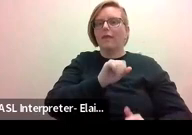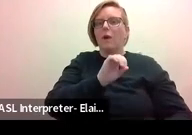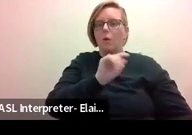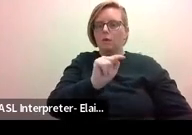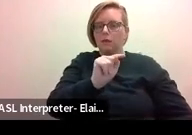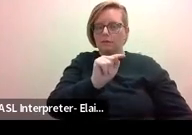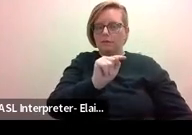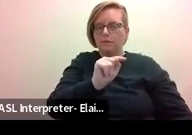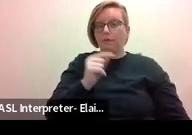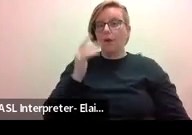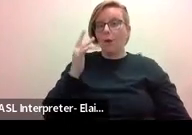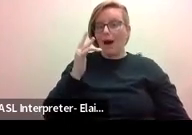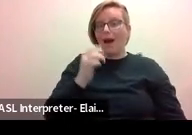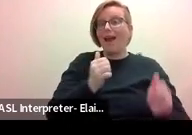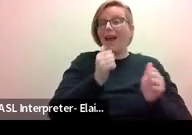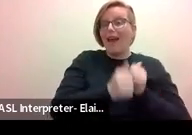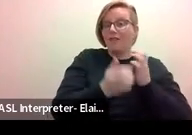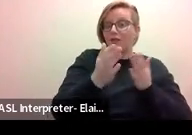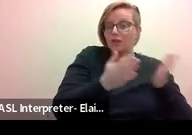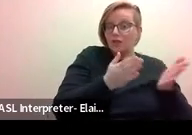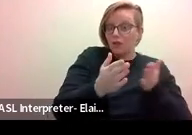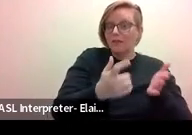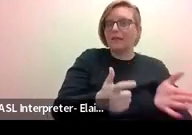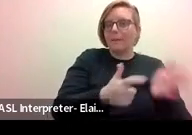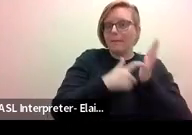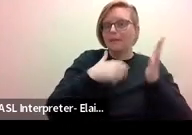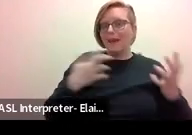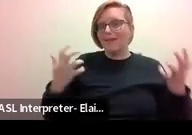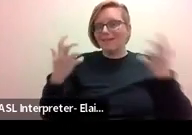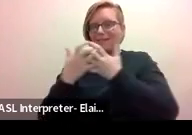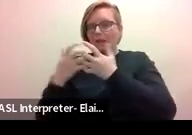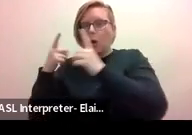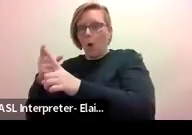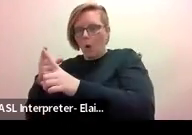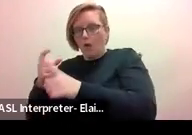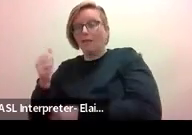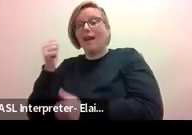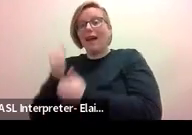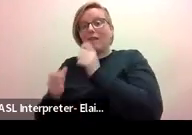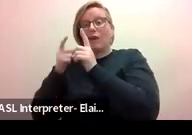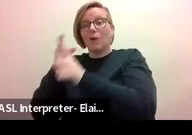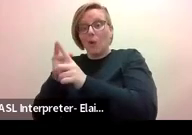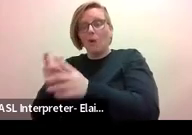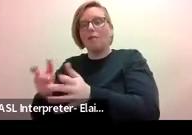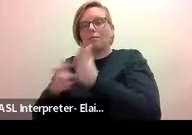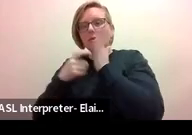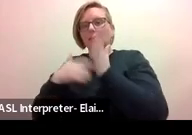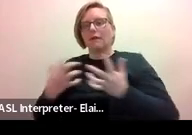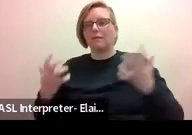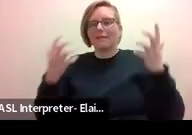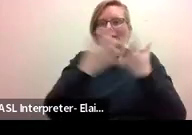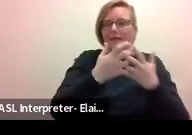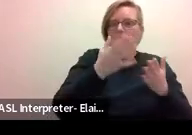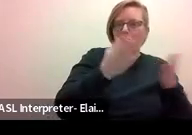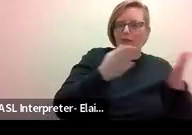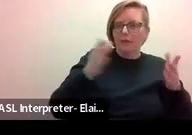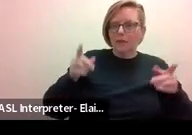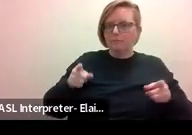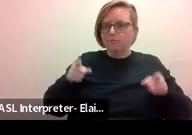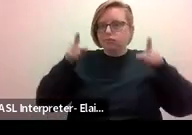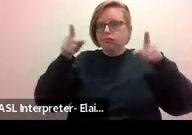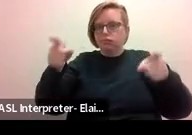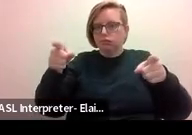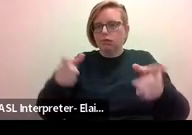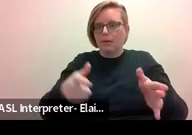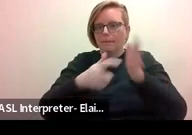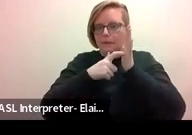Because every service needs a goal and every goal needs a service. This is that alignment piece. So we look